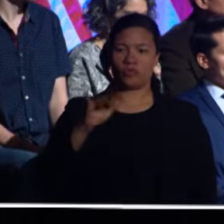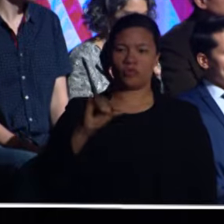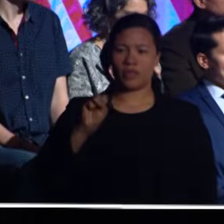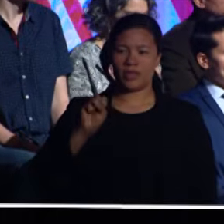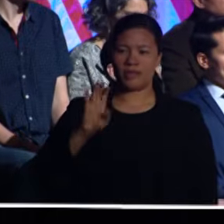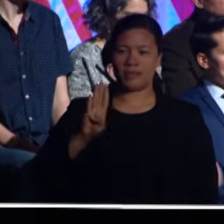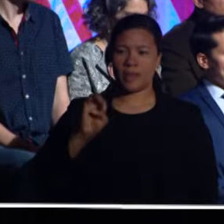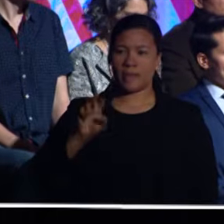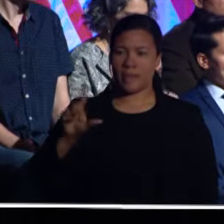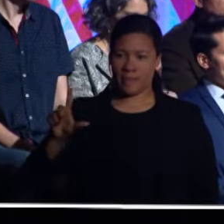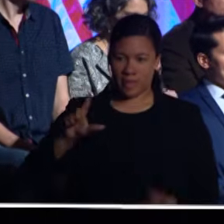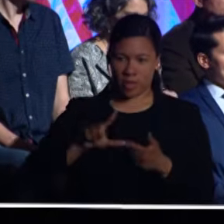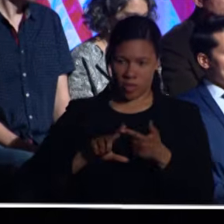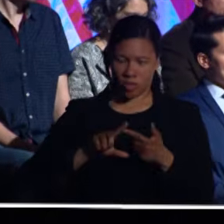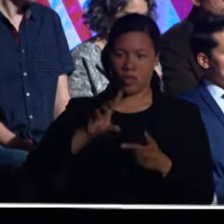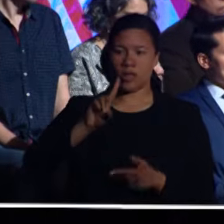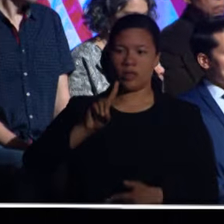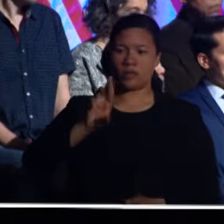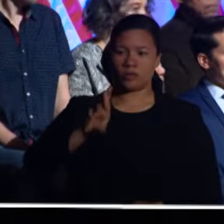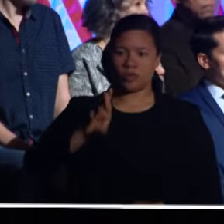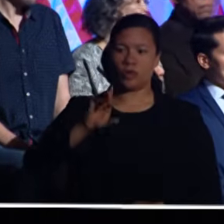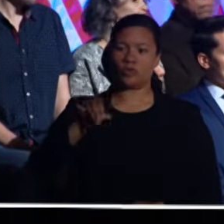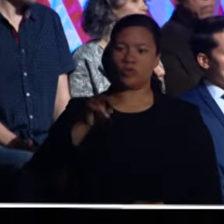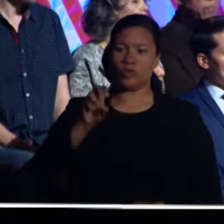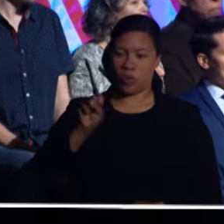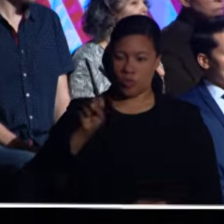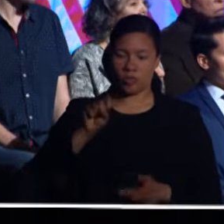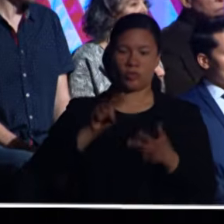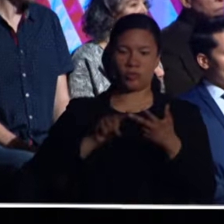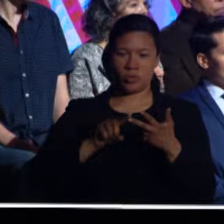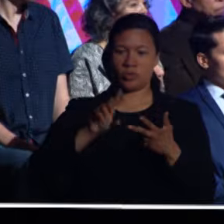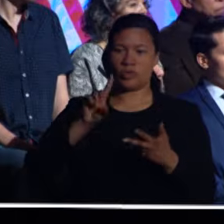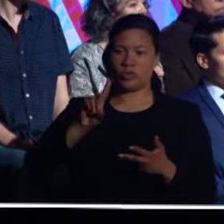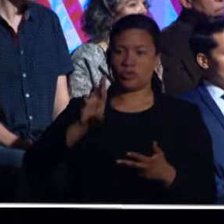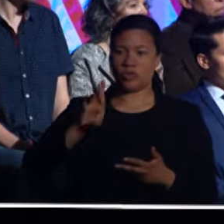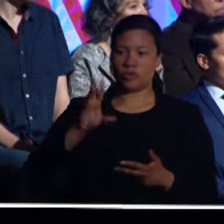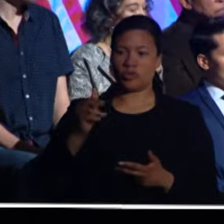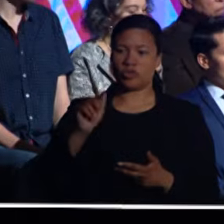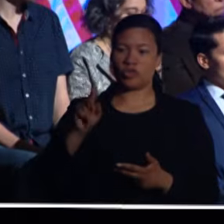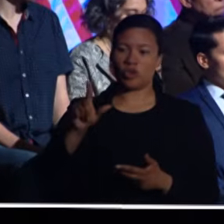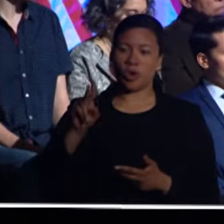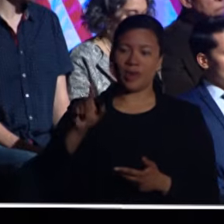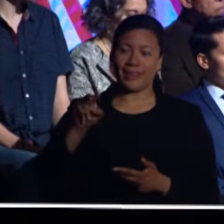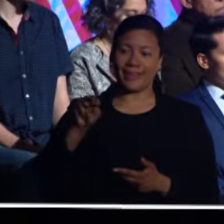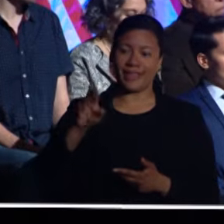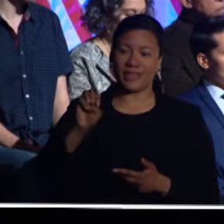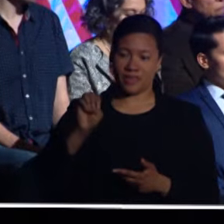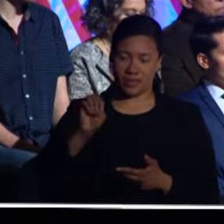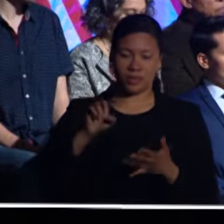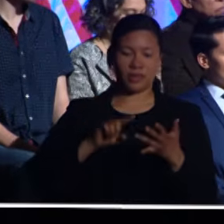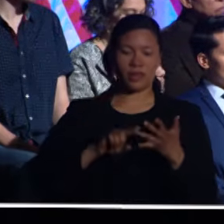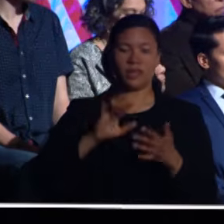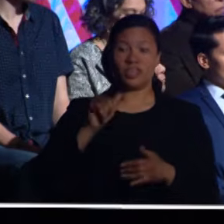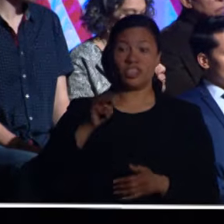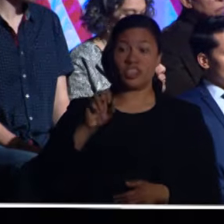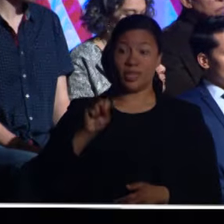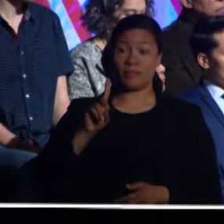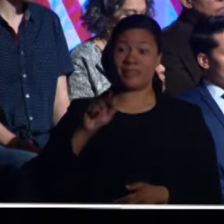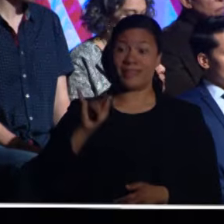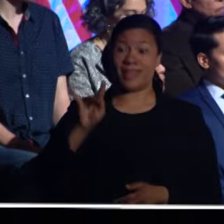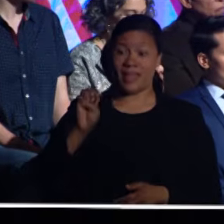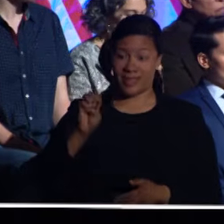Dr. Esther Barrett-Zone, Dr. Charlene Drew Jarvis, James Dyke, Reginald Felton,